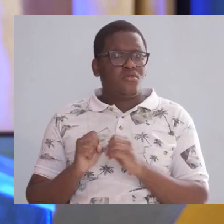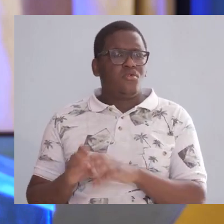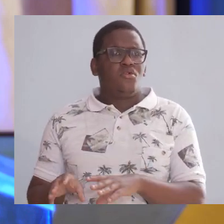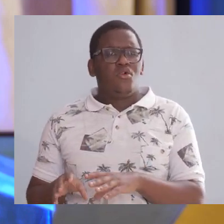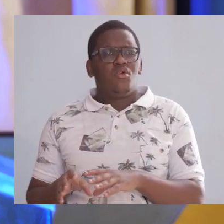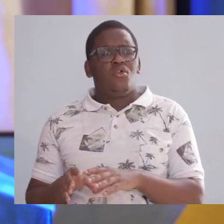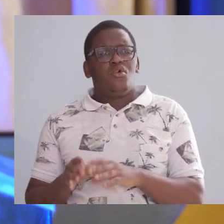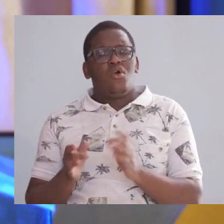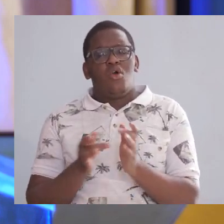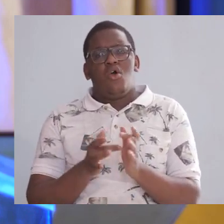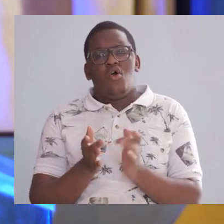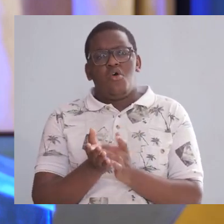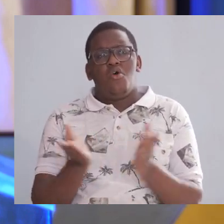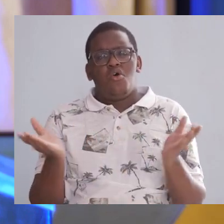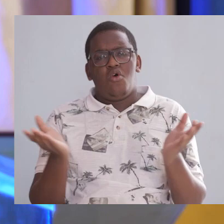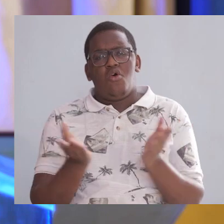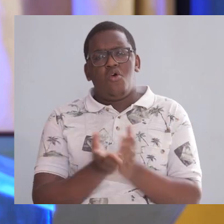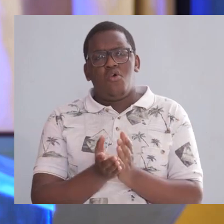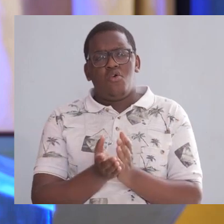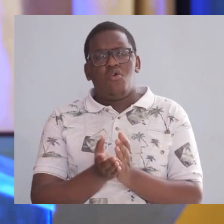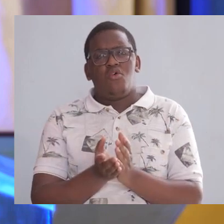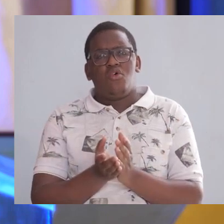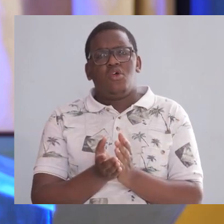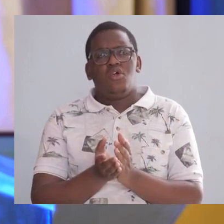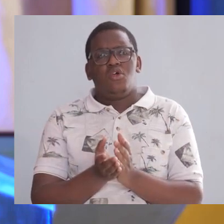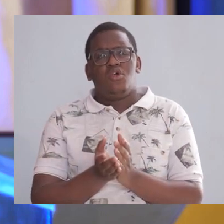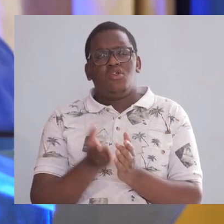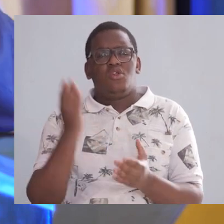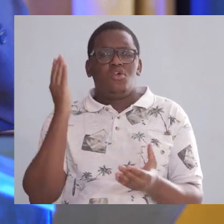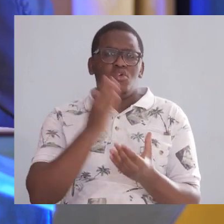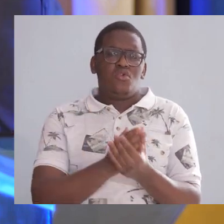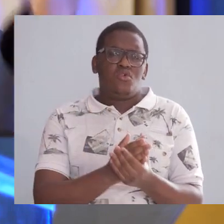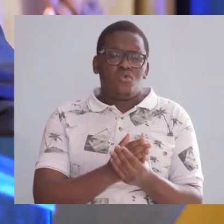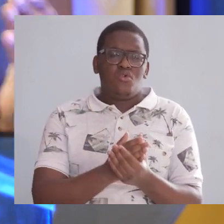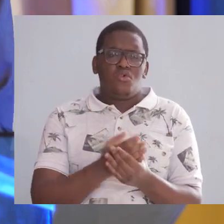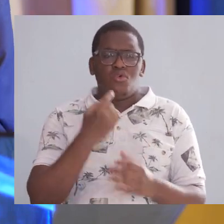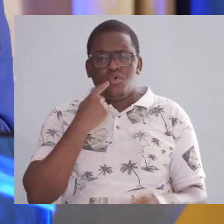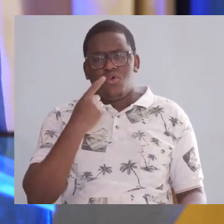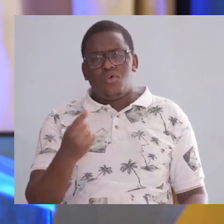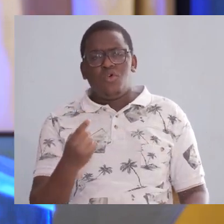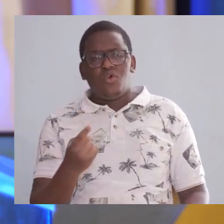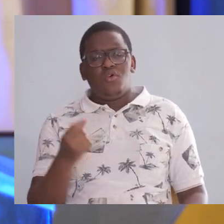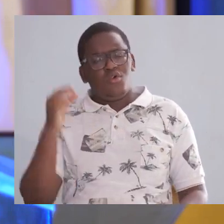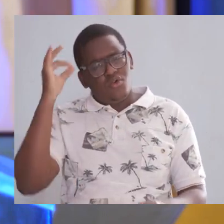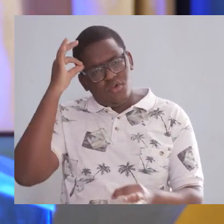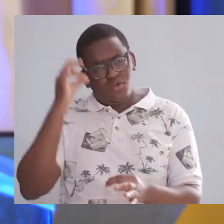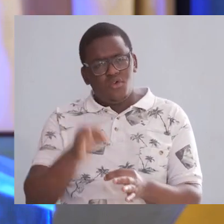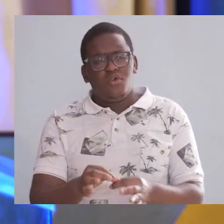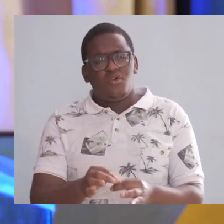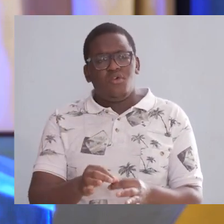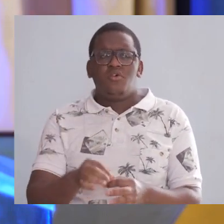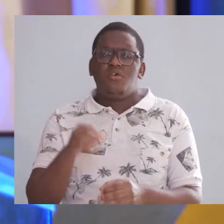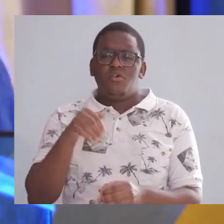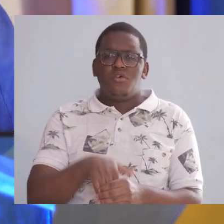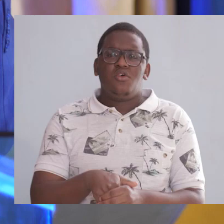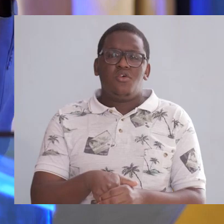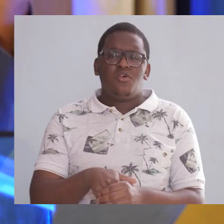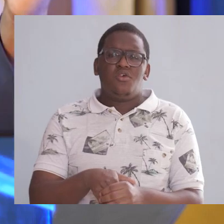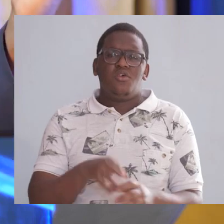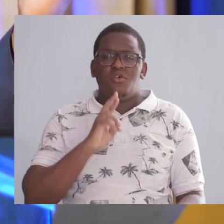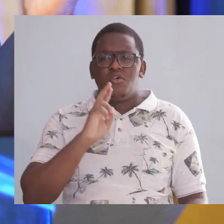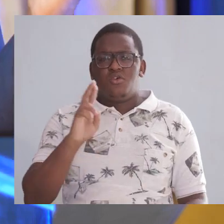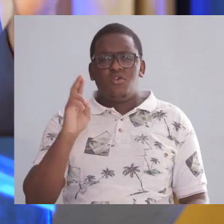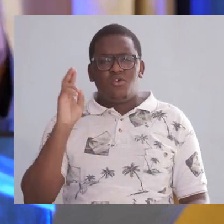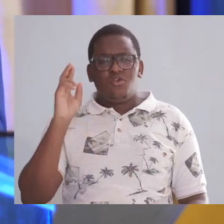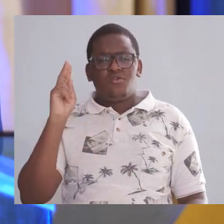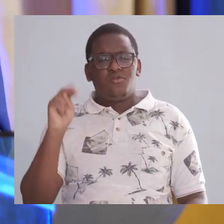God. Your conscience is your true judge. You know whether you have been faithful in this area or not. Financial